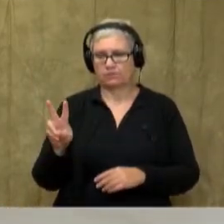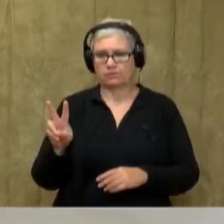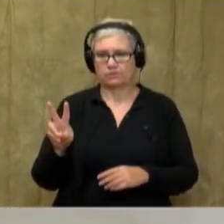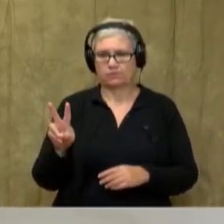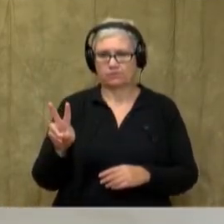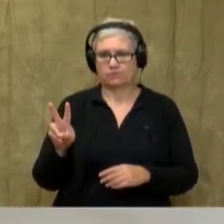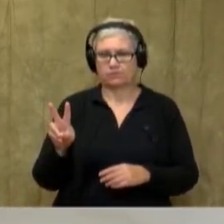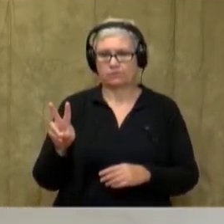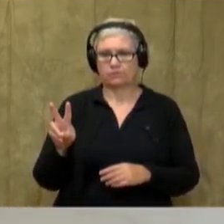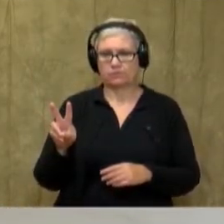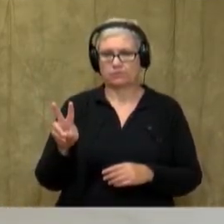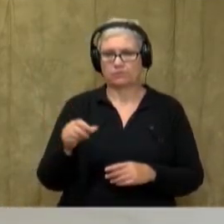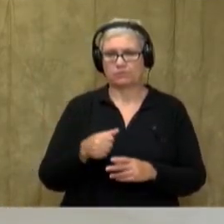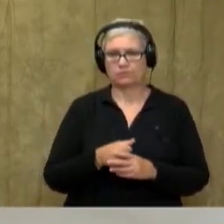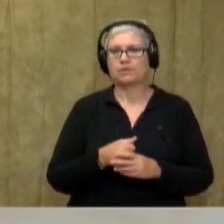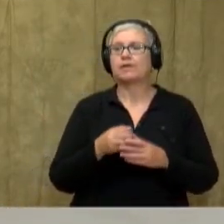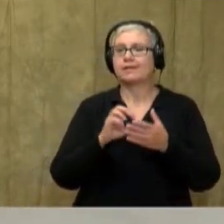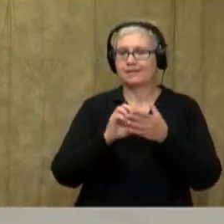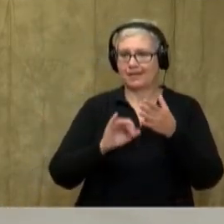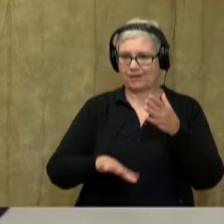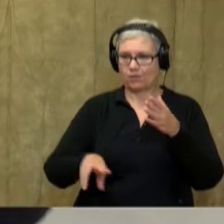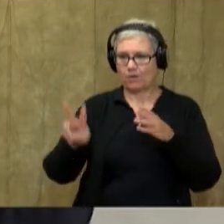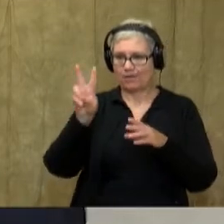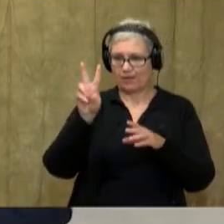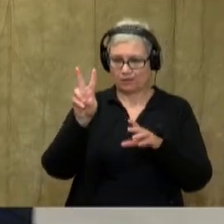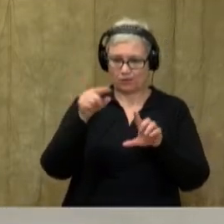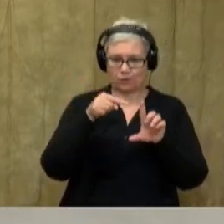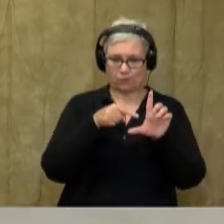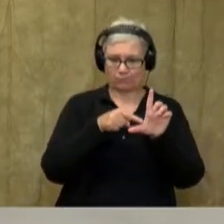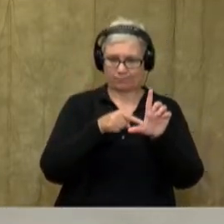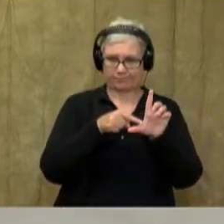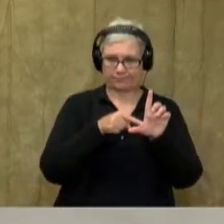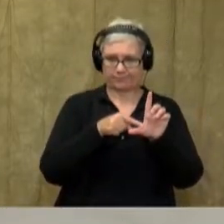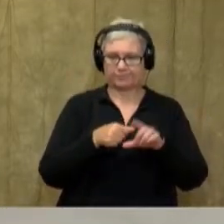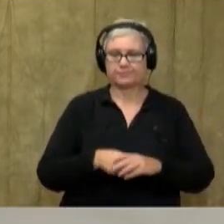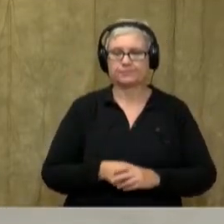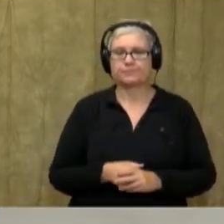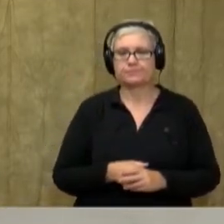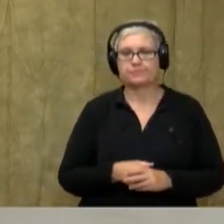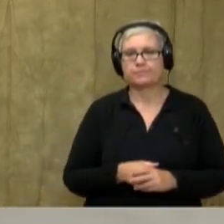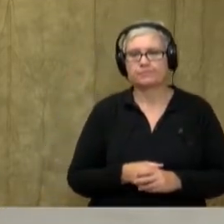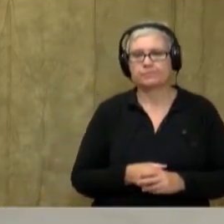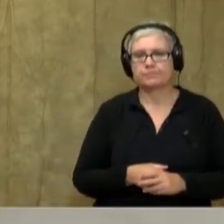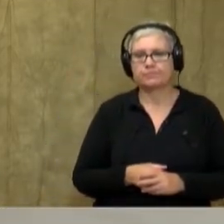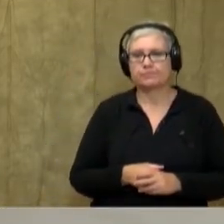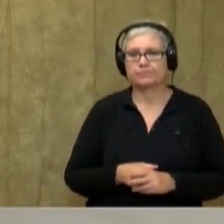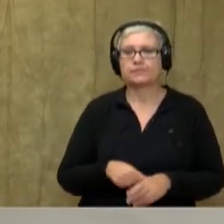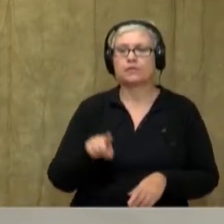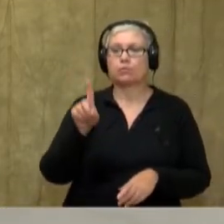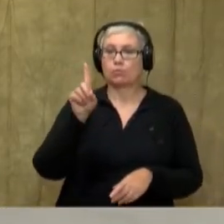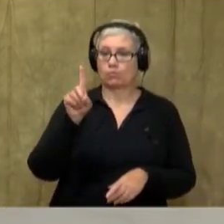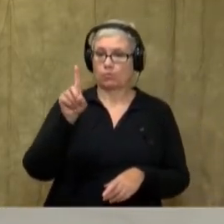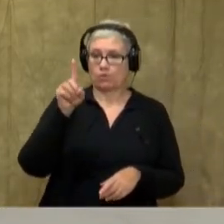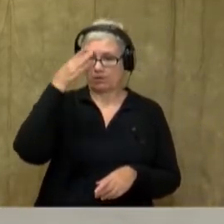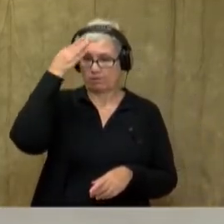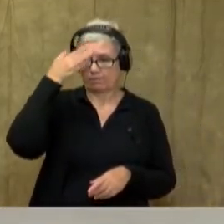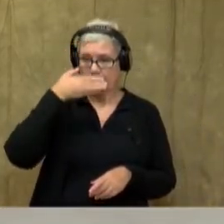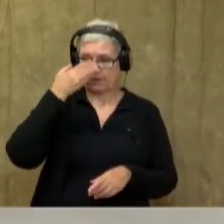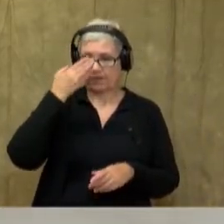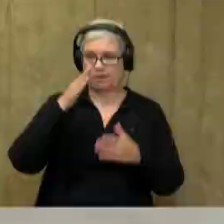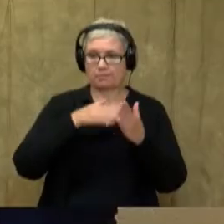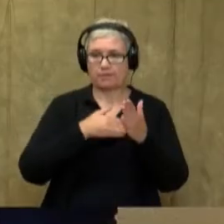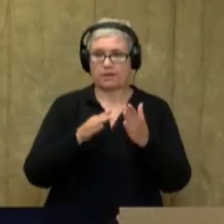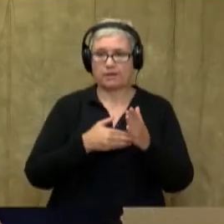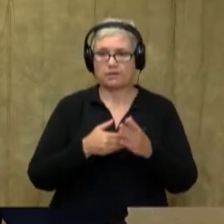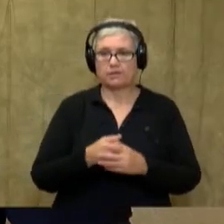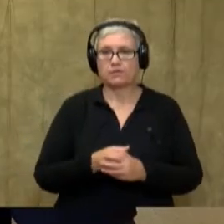That minus 2 referring to the 2 corners along each edge that I would subtract. When I'm looking at one face painted, we've already accounted